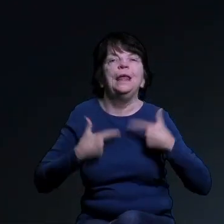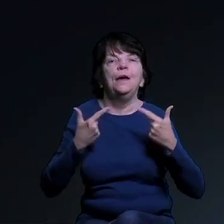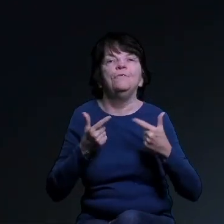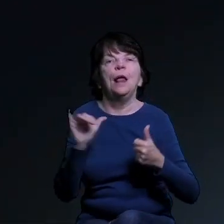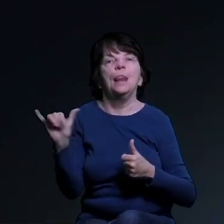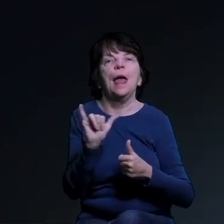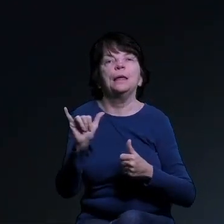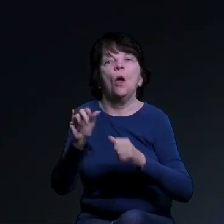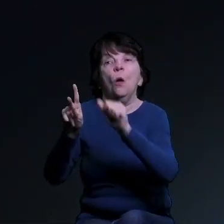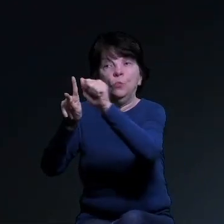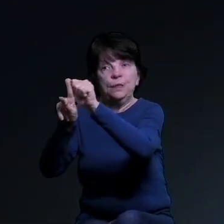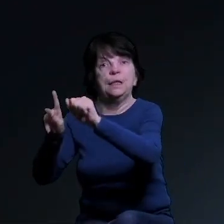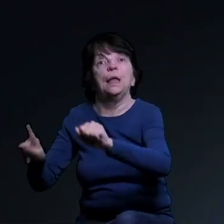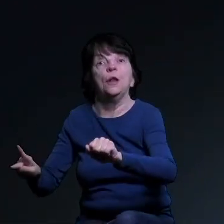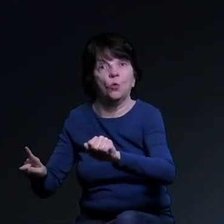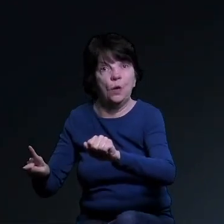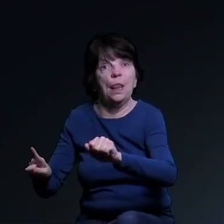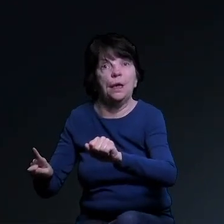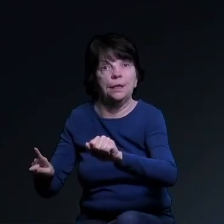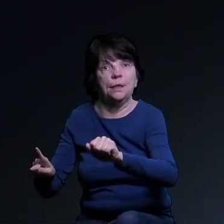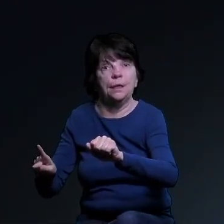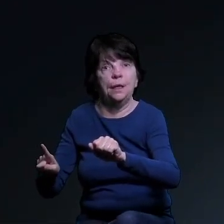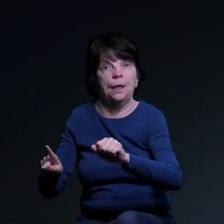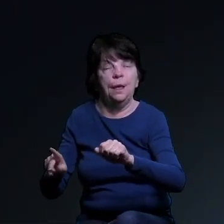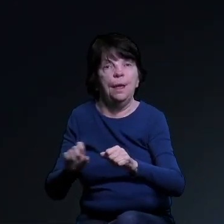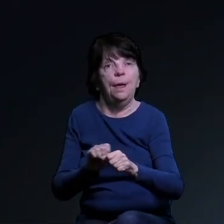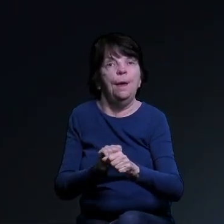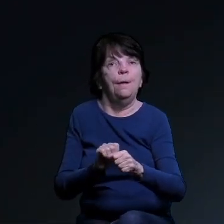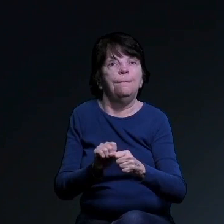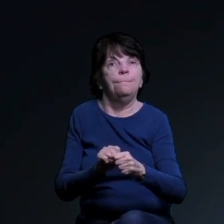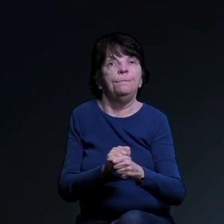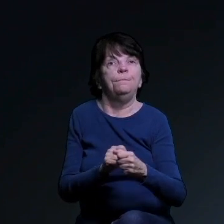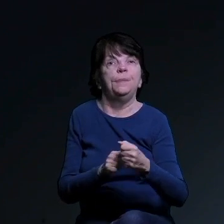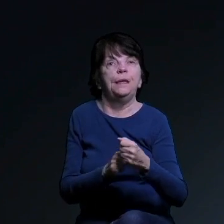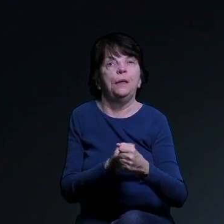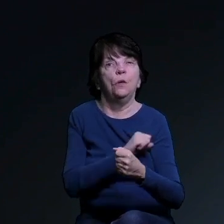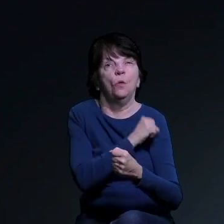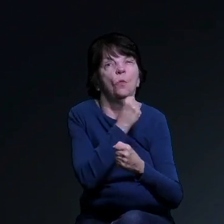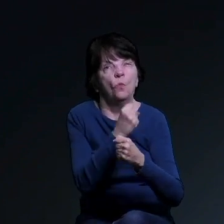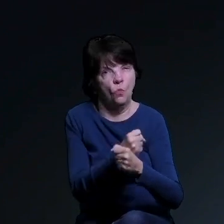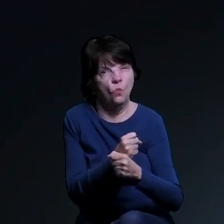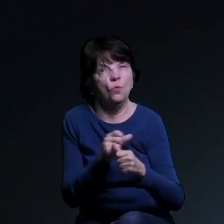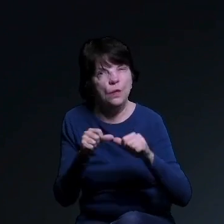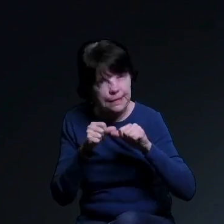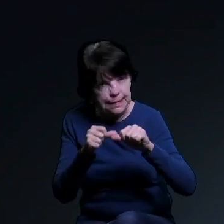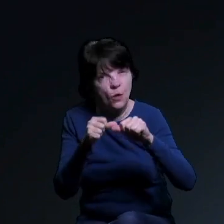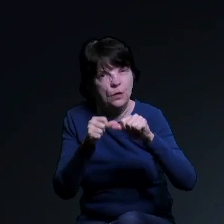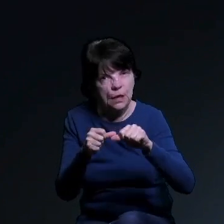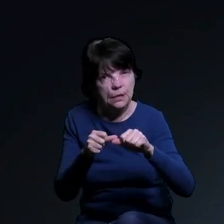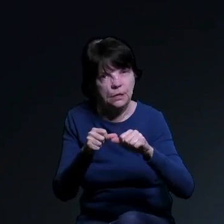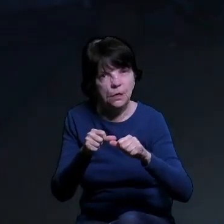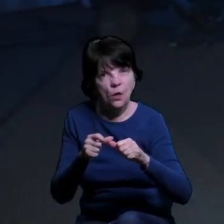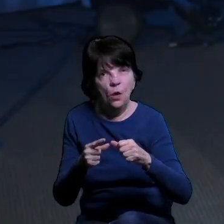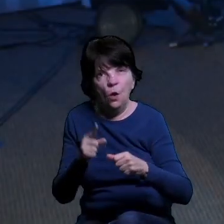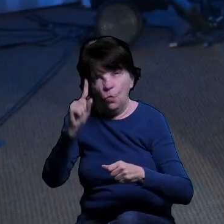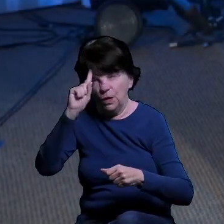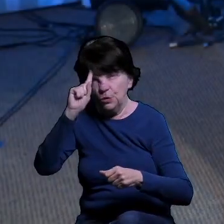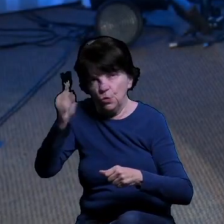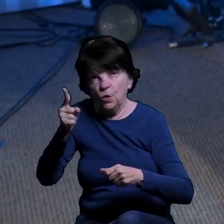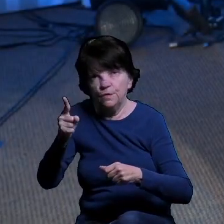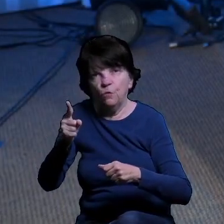Aquila. Be resilient. Be resourceful. Be gracious. And see the bigger